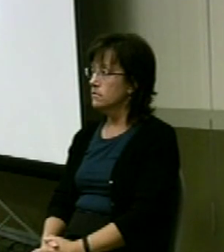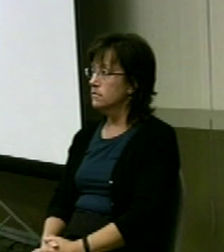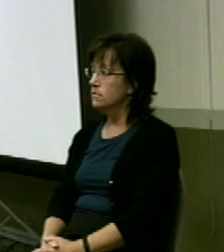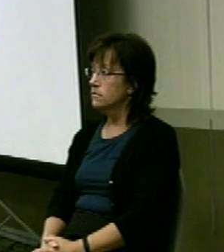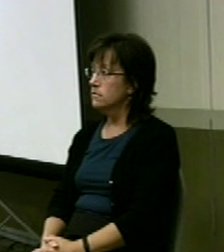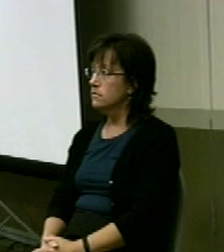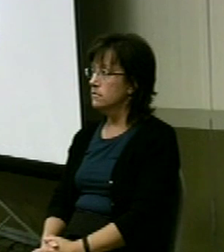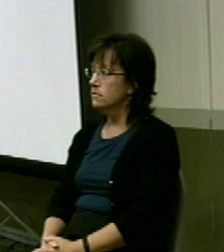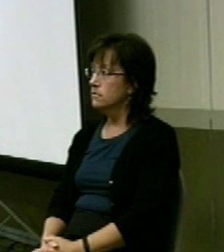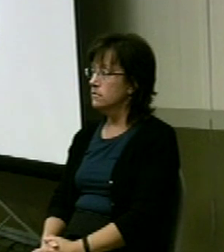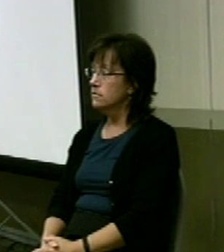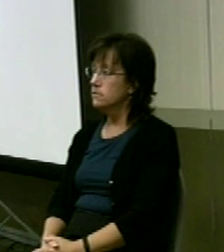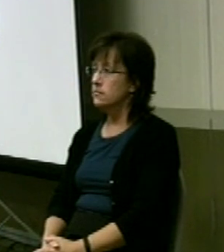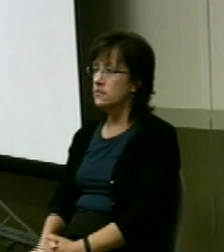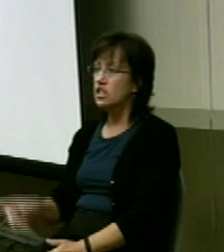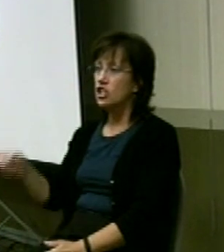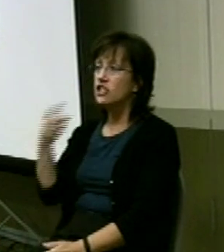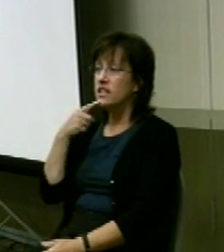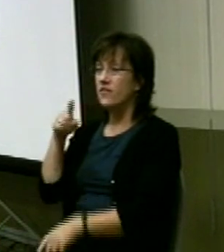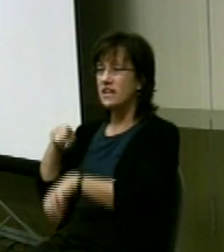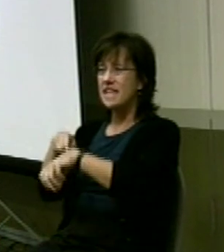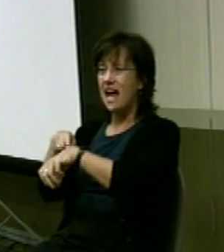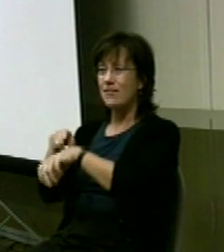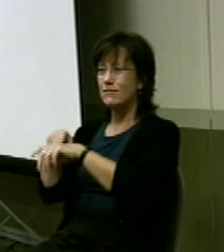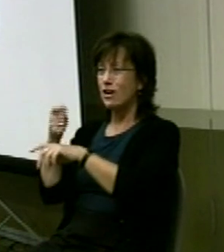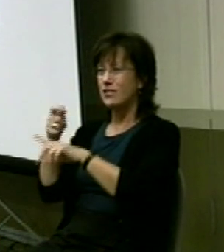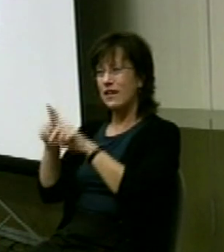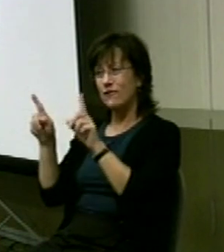Yeah, Right, it doesn't matter, or you can change the times.